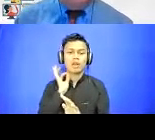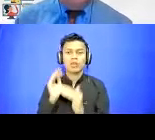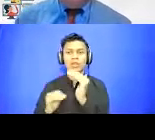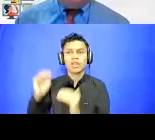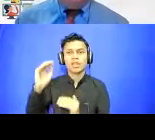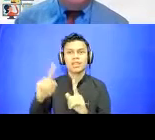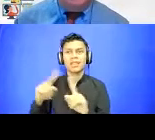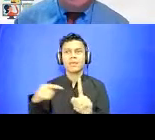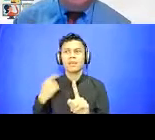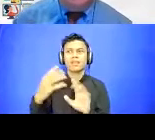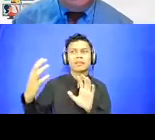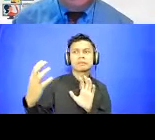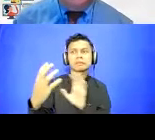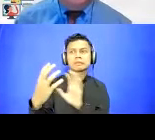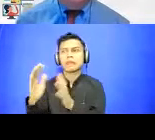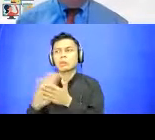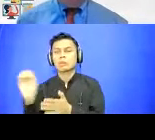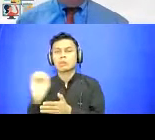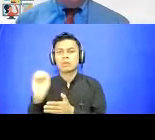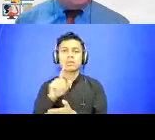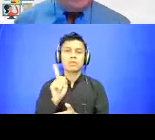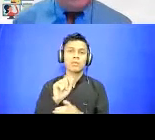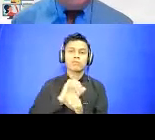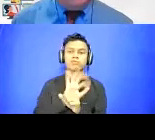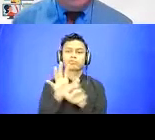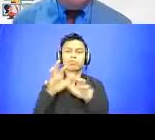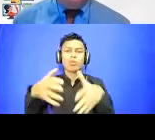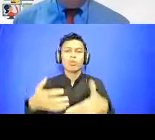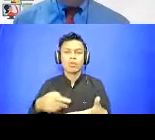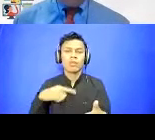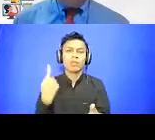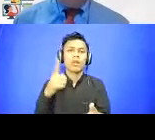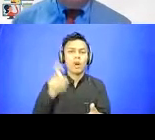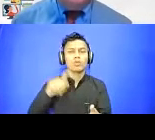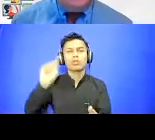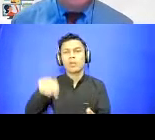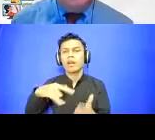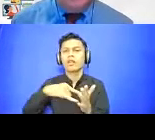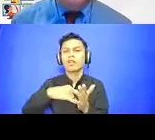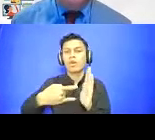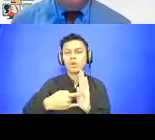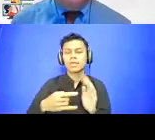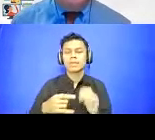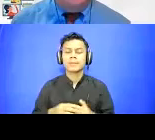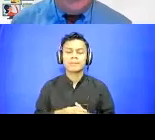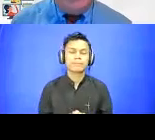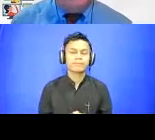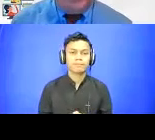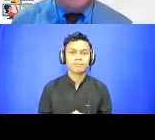pandemic? We need to use technology. What if a client sends us an SMS